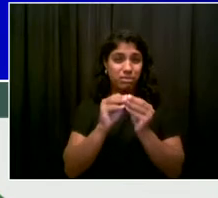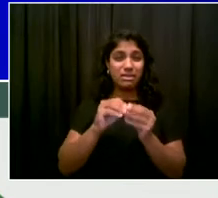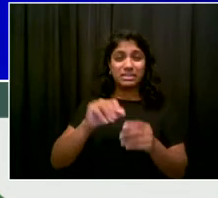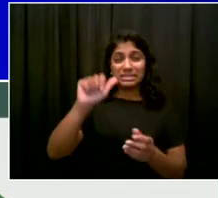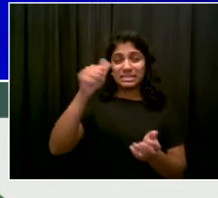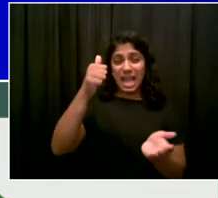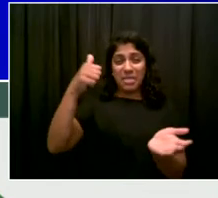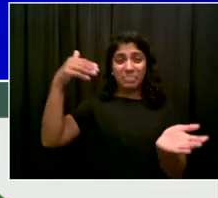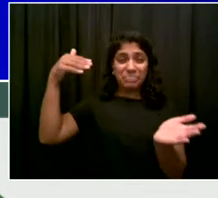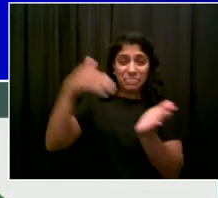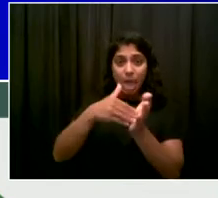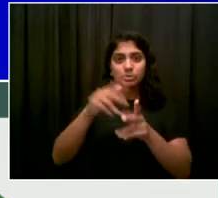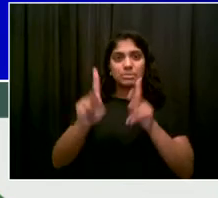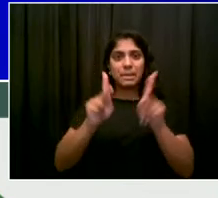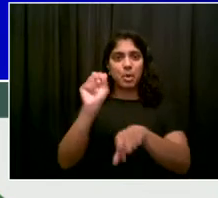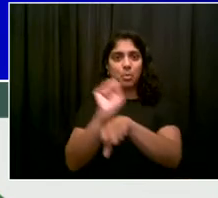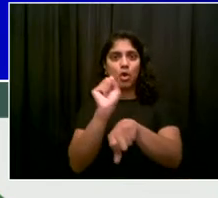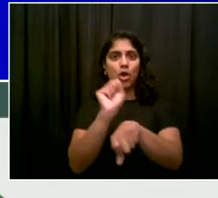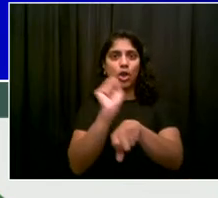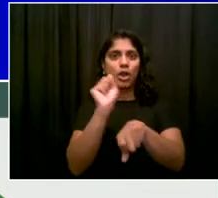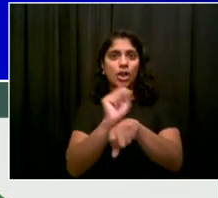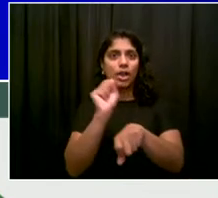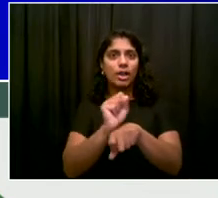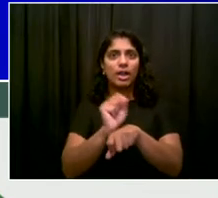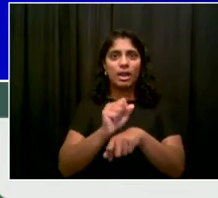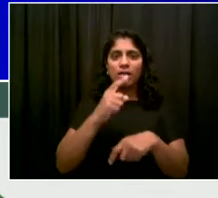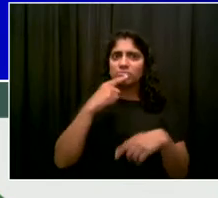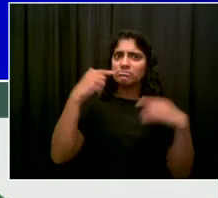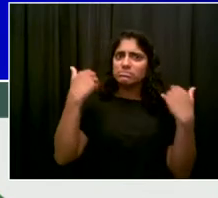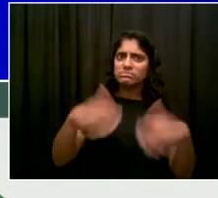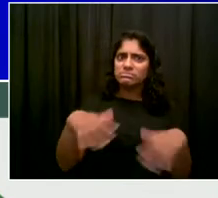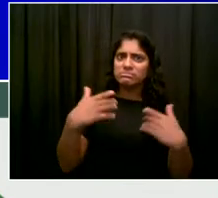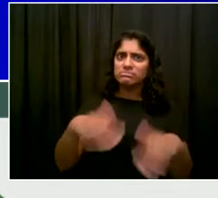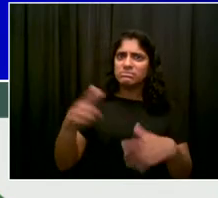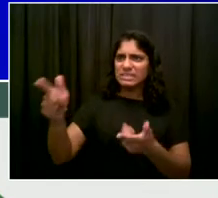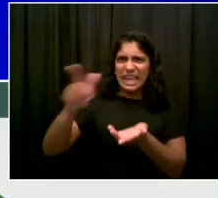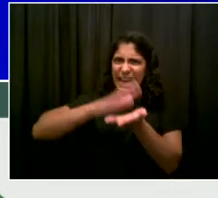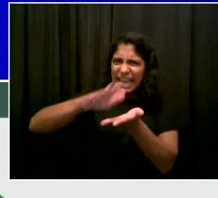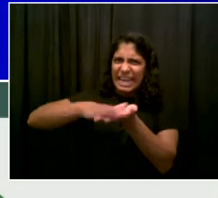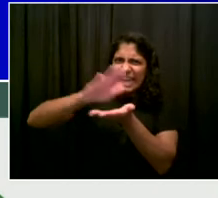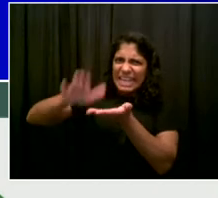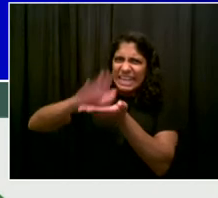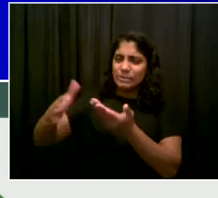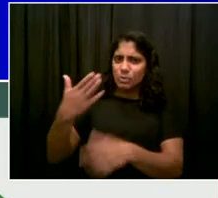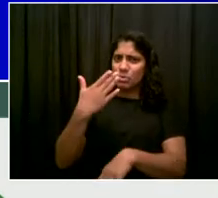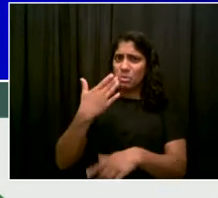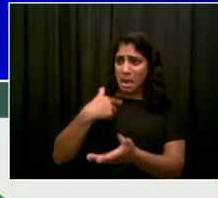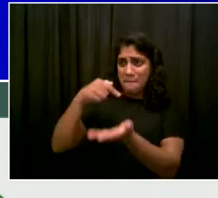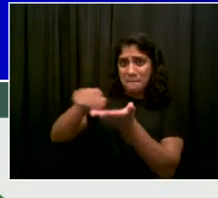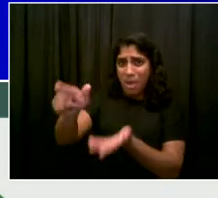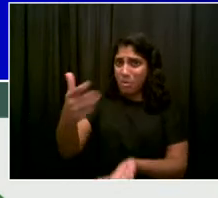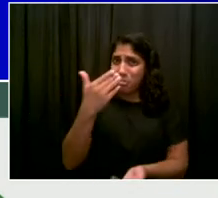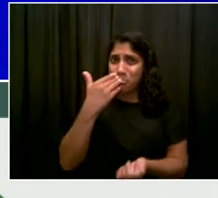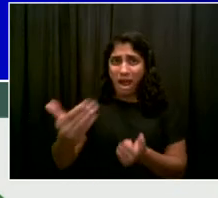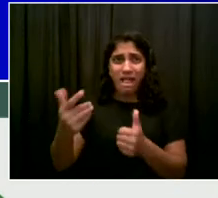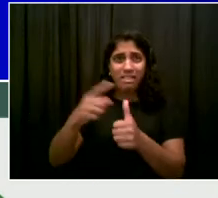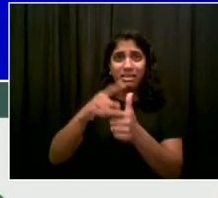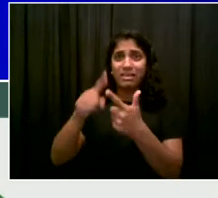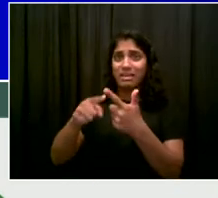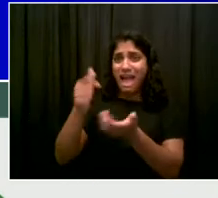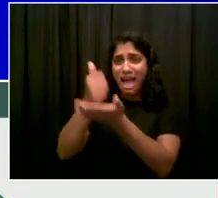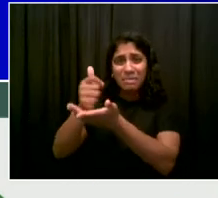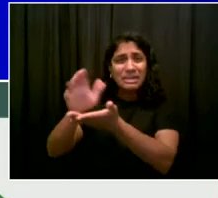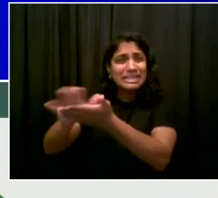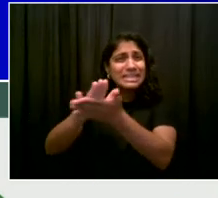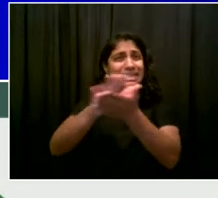jobs. They give people opportunity. They give people a chance to give back to New York City, do something great in our moment of need. Anyone interested,